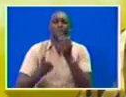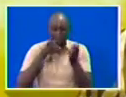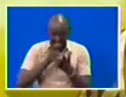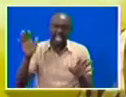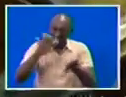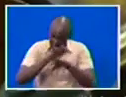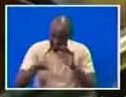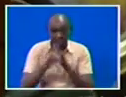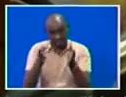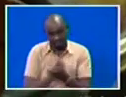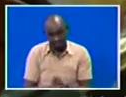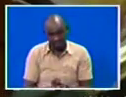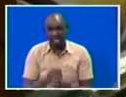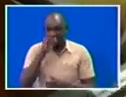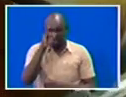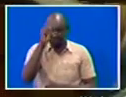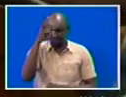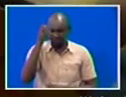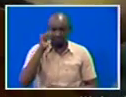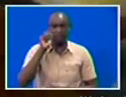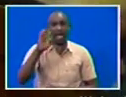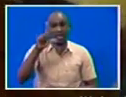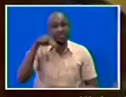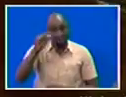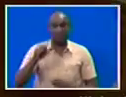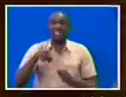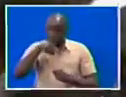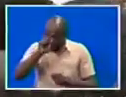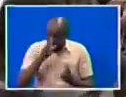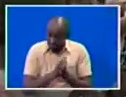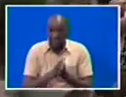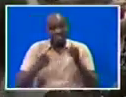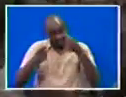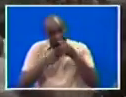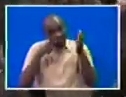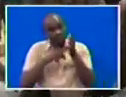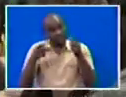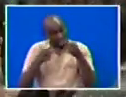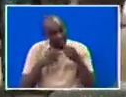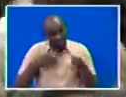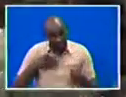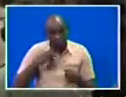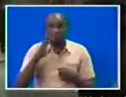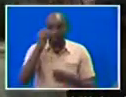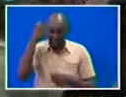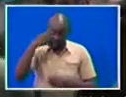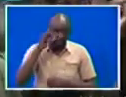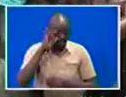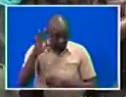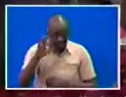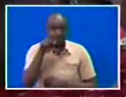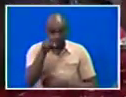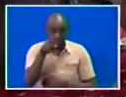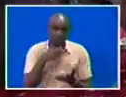malipo hayo yote. Ismail is one of 6.8 million principal members of the National Insurance Fund,